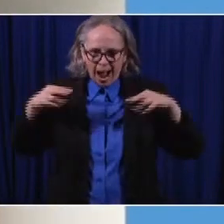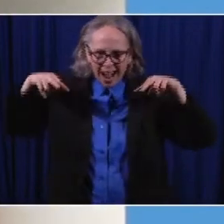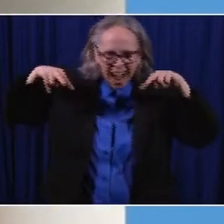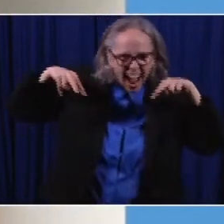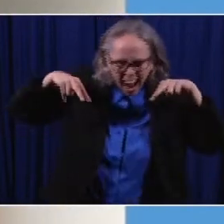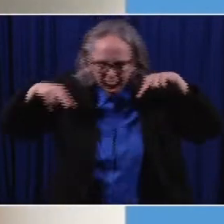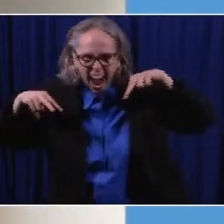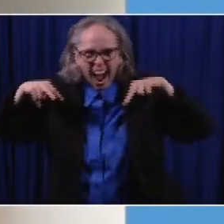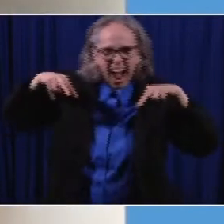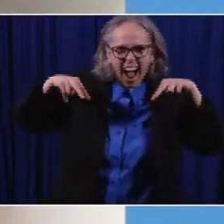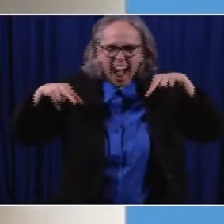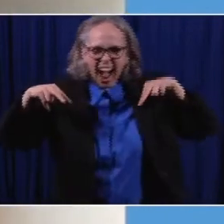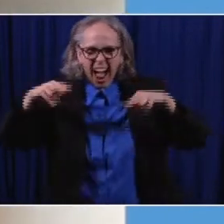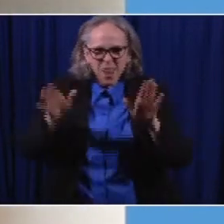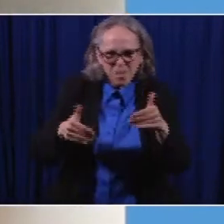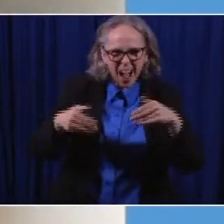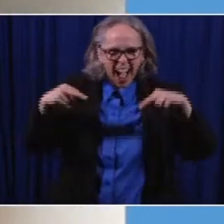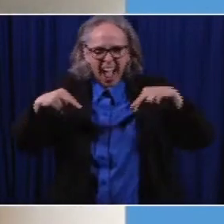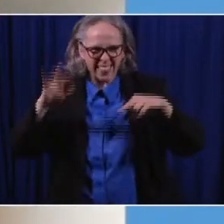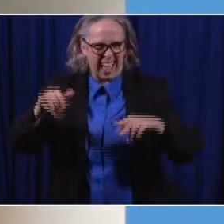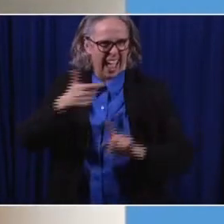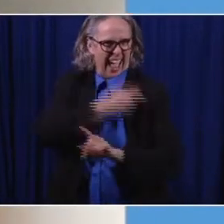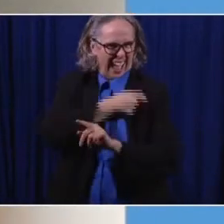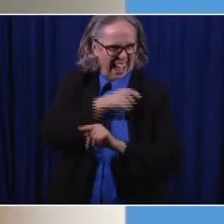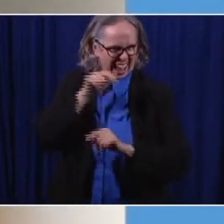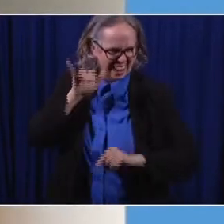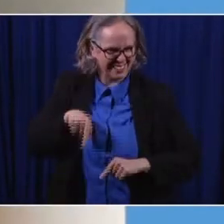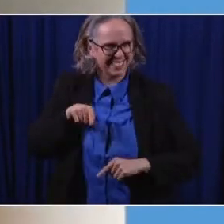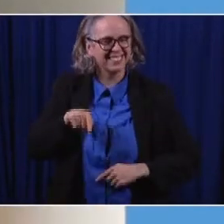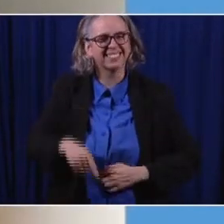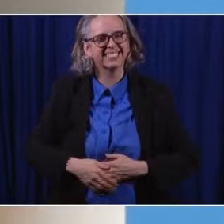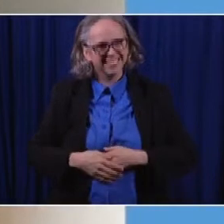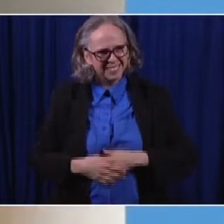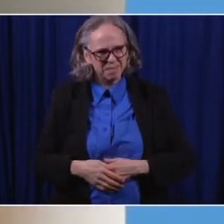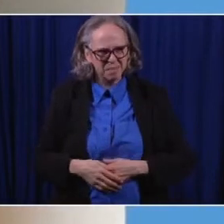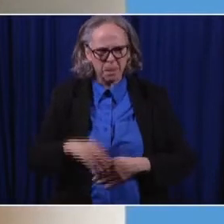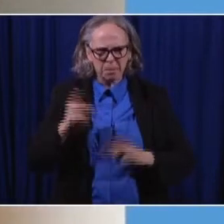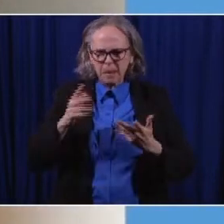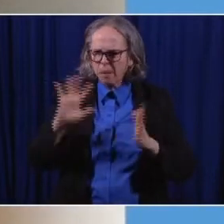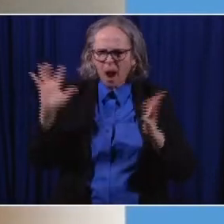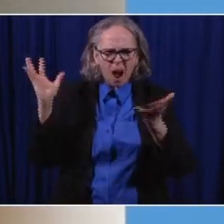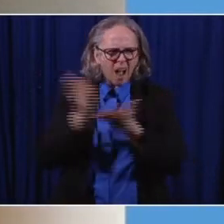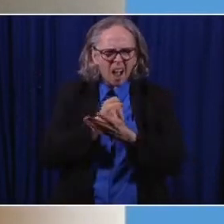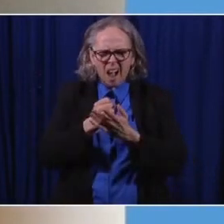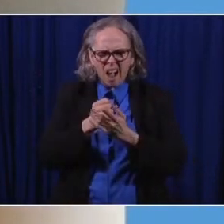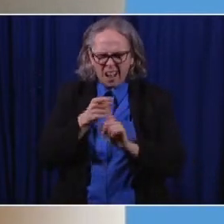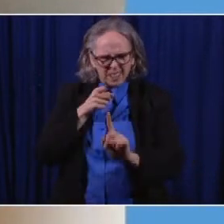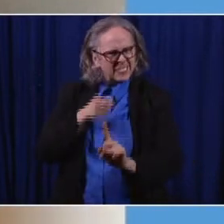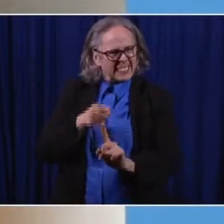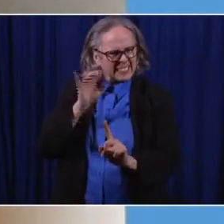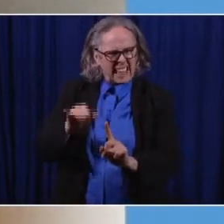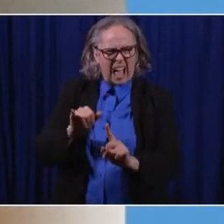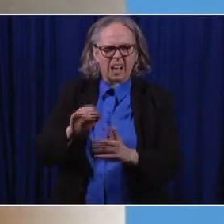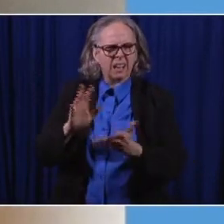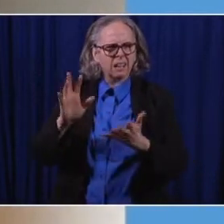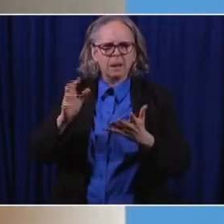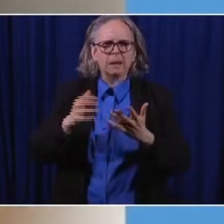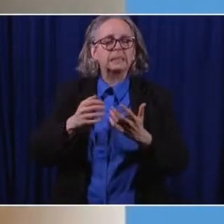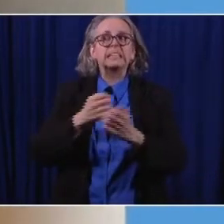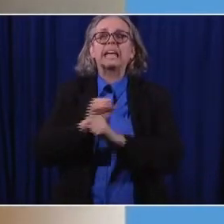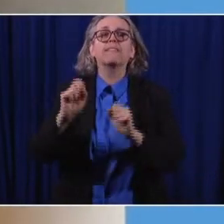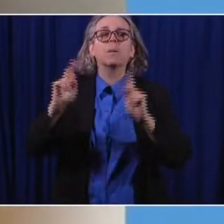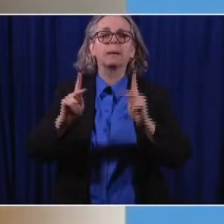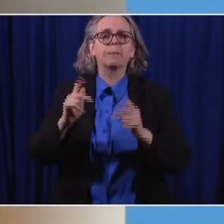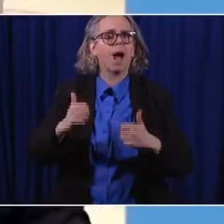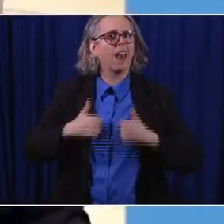there in the Riverside community. I've heard it described that what's inside of there is life-saving, that there are going to be people whose